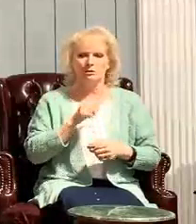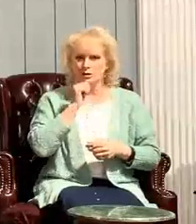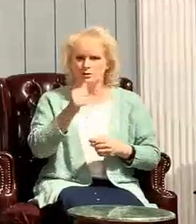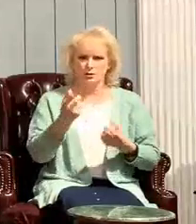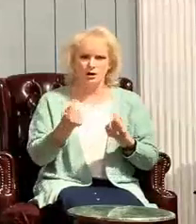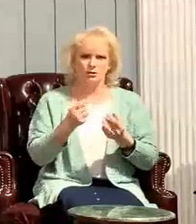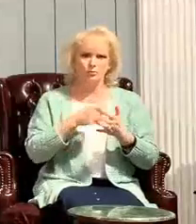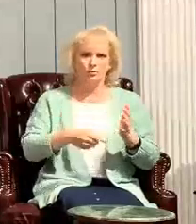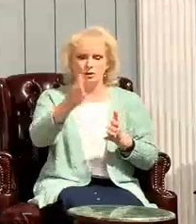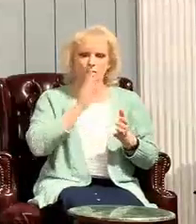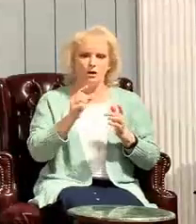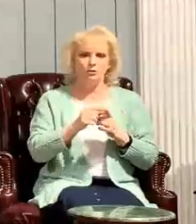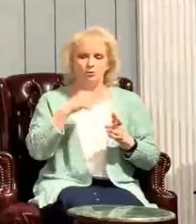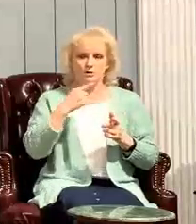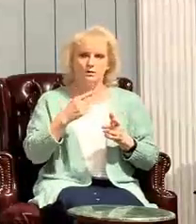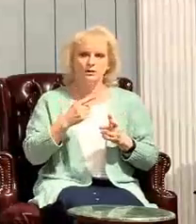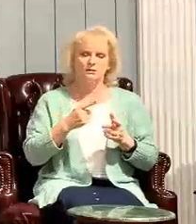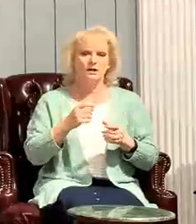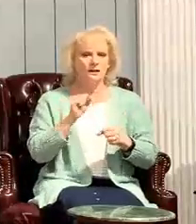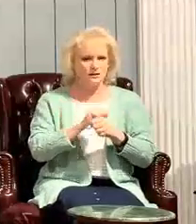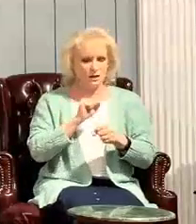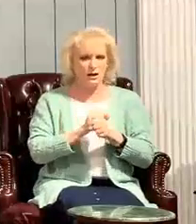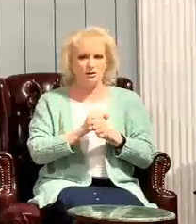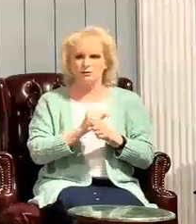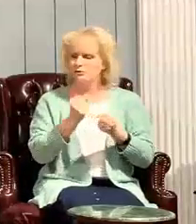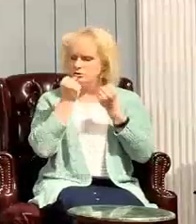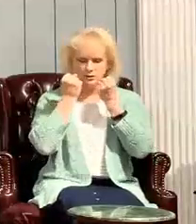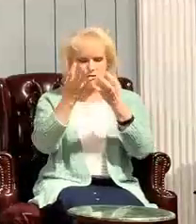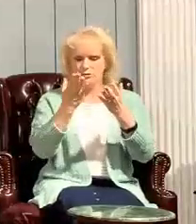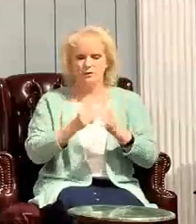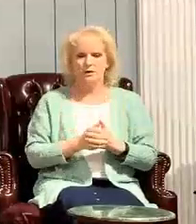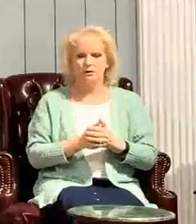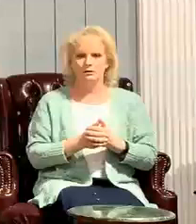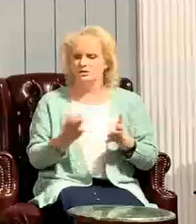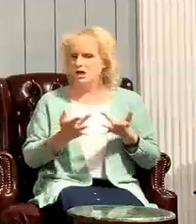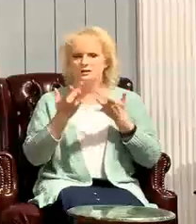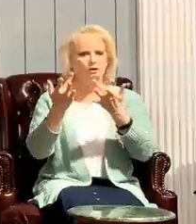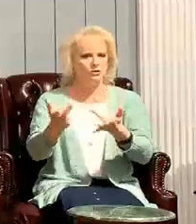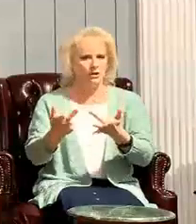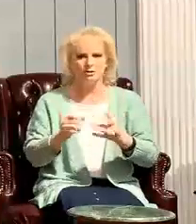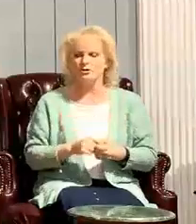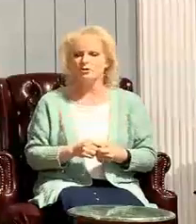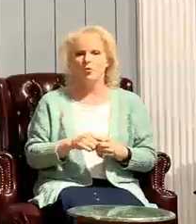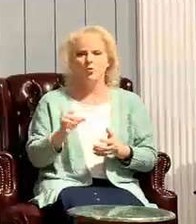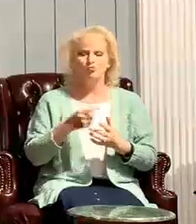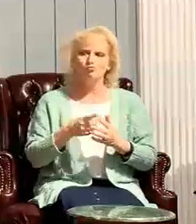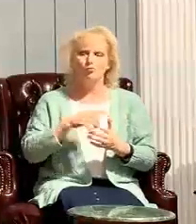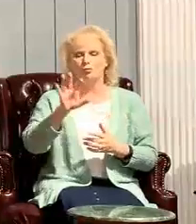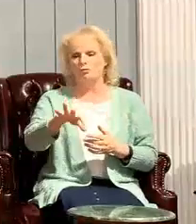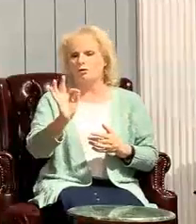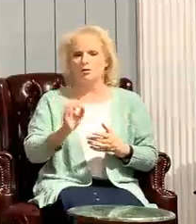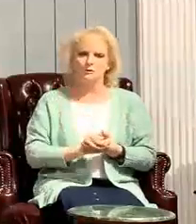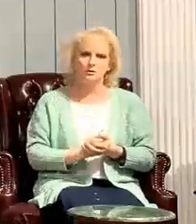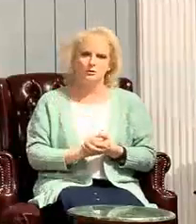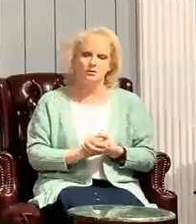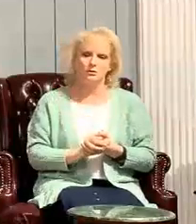what God's word says is an act of disobedience. They're not suggestions, and none of God's commandments are optional. Notice